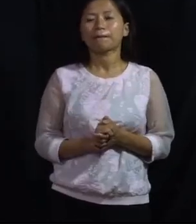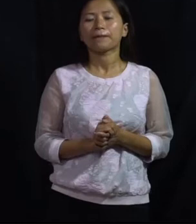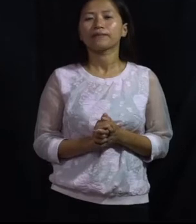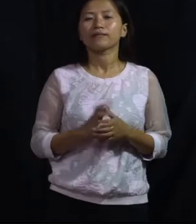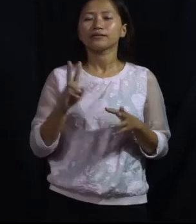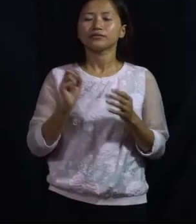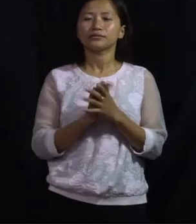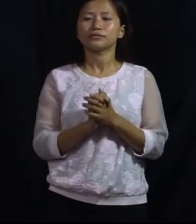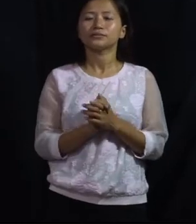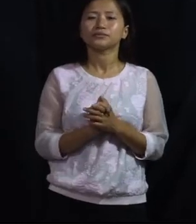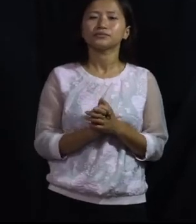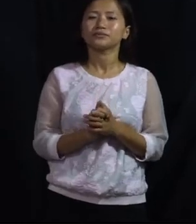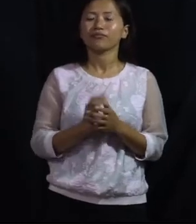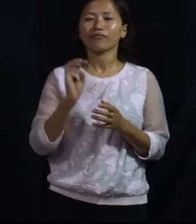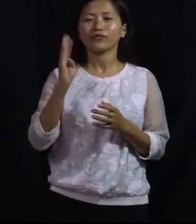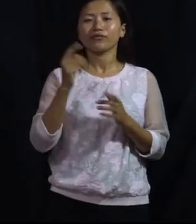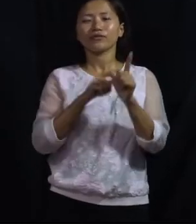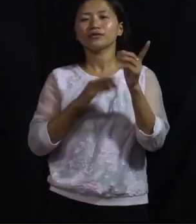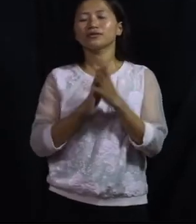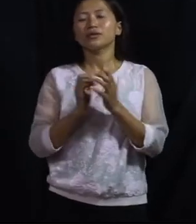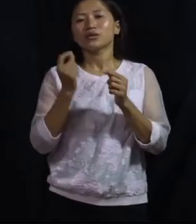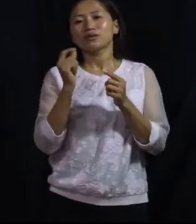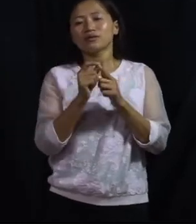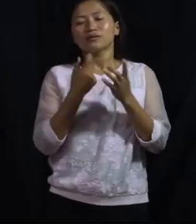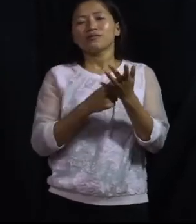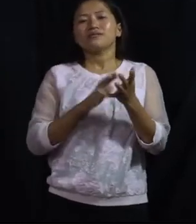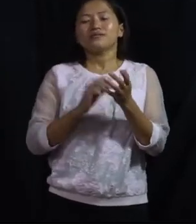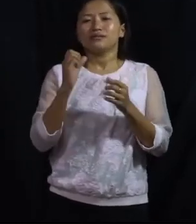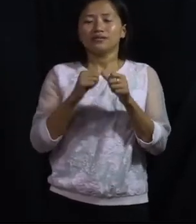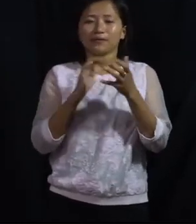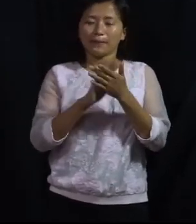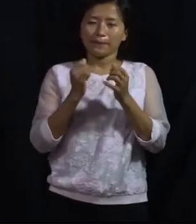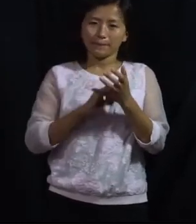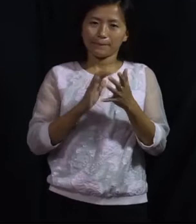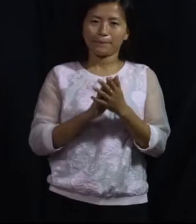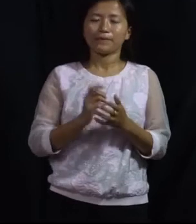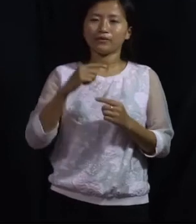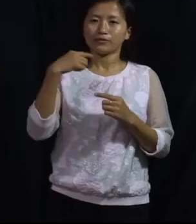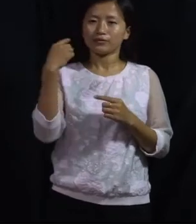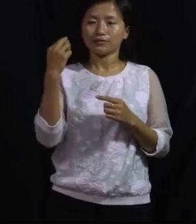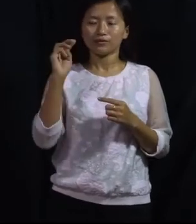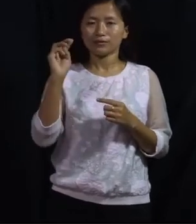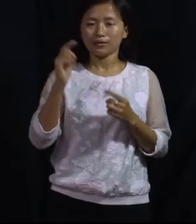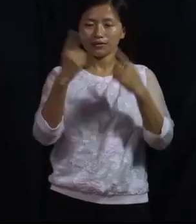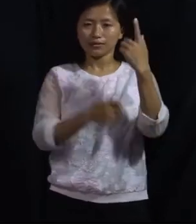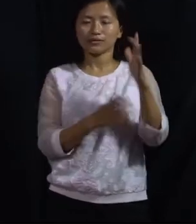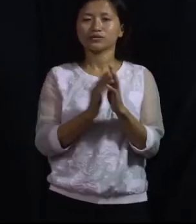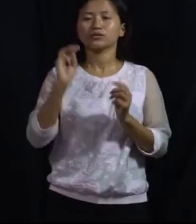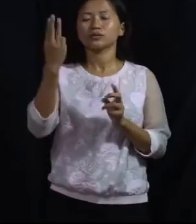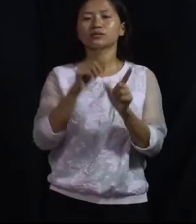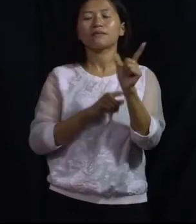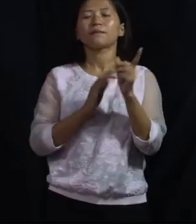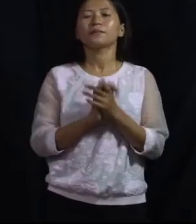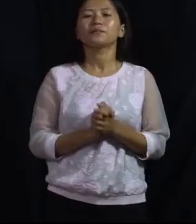to be valued at 4 years purchase of the average super profits of the last 3 years. Average